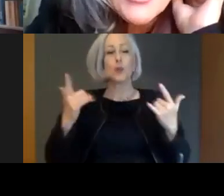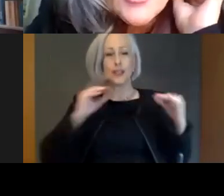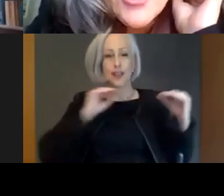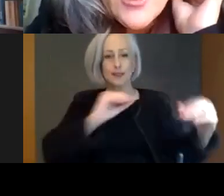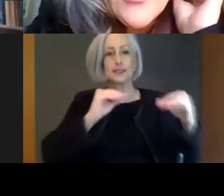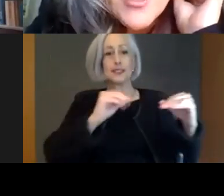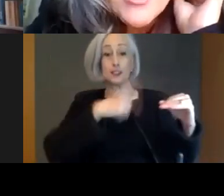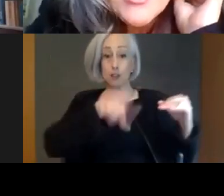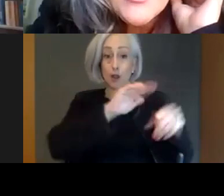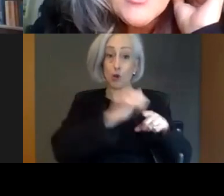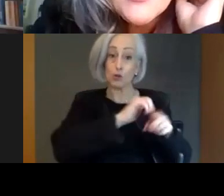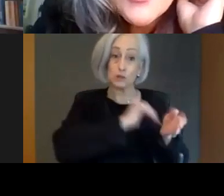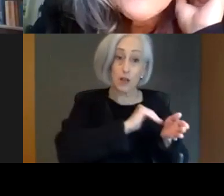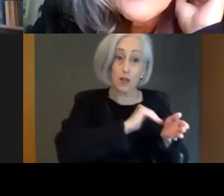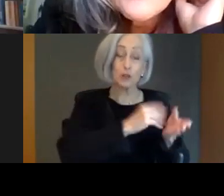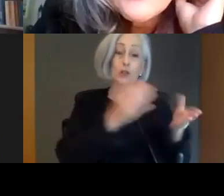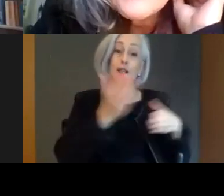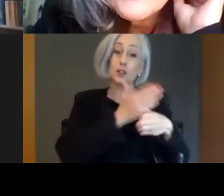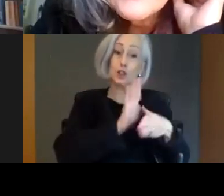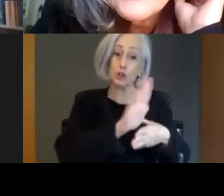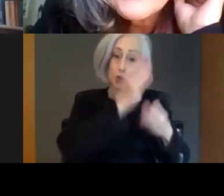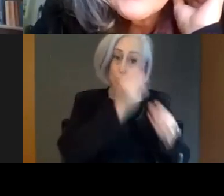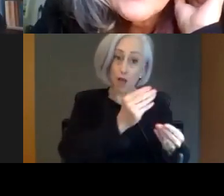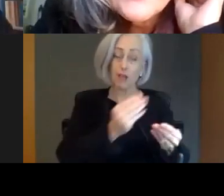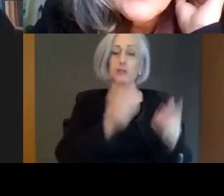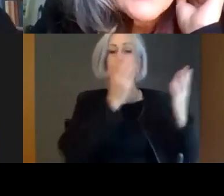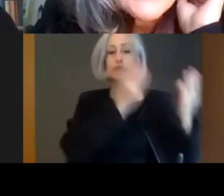and to share your information and knowledge.